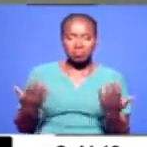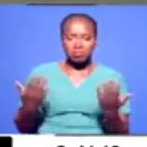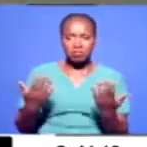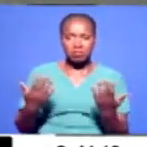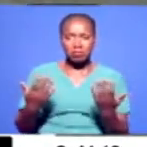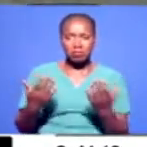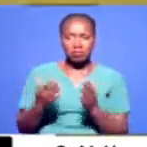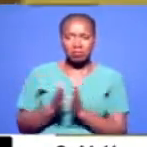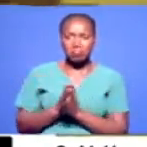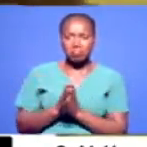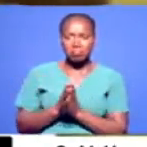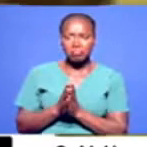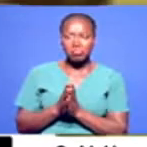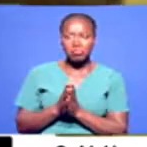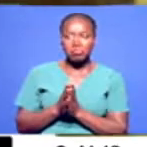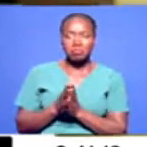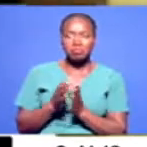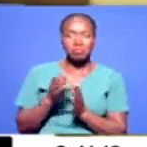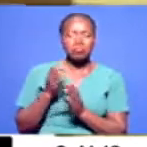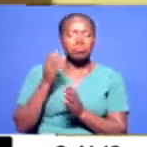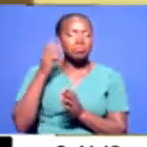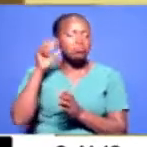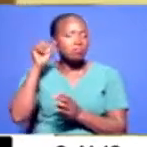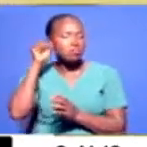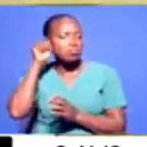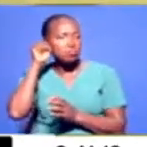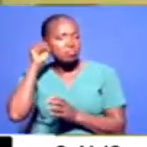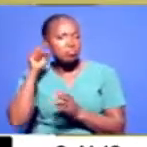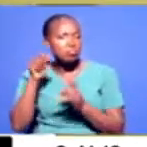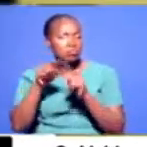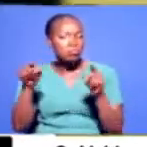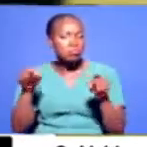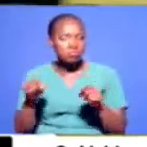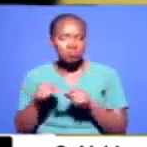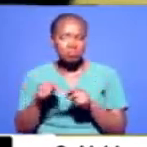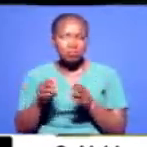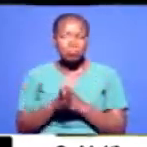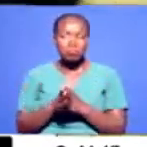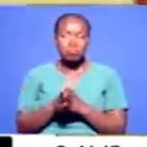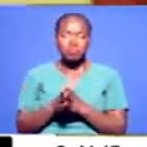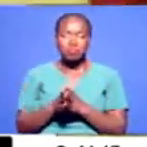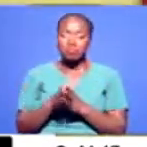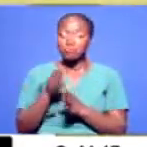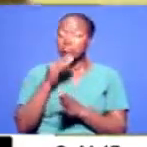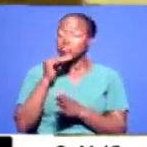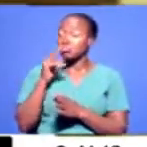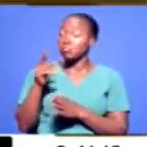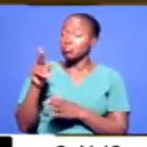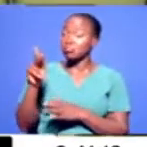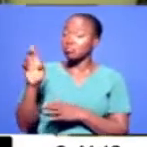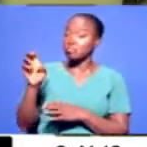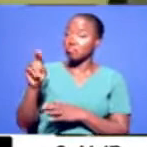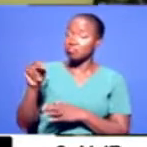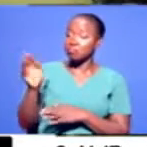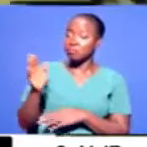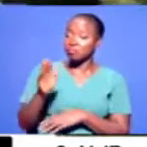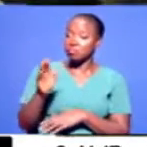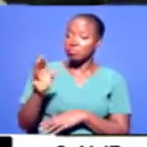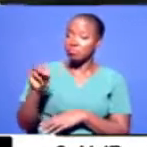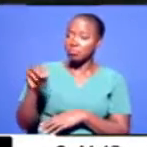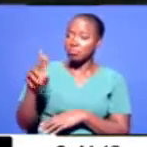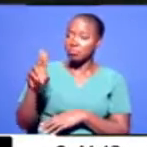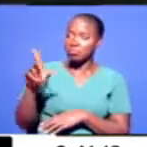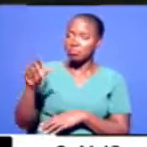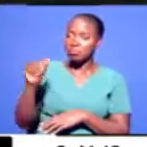a sound box. And we just glue in that. Meet Ken Mlamba, a luthier, originally a French word